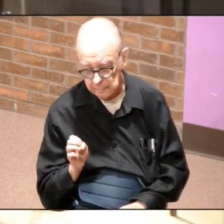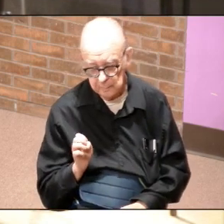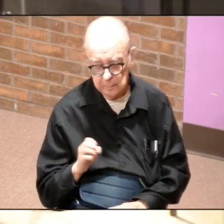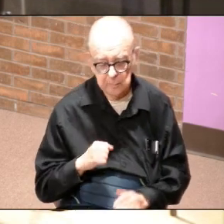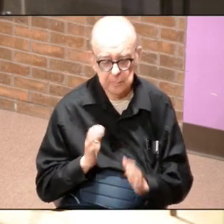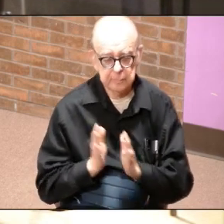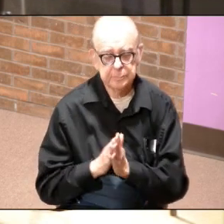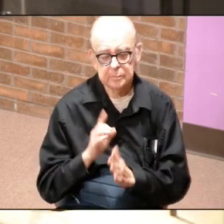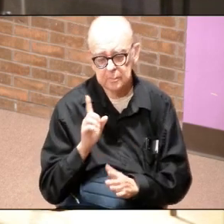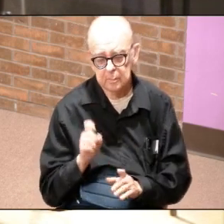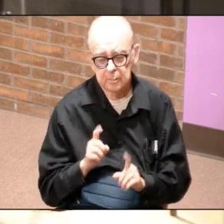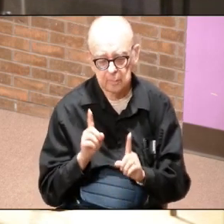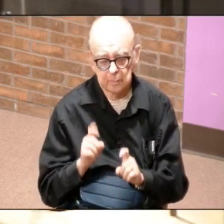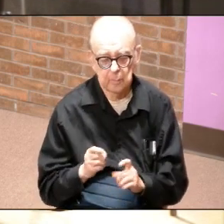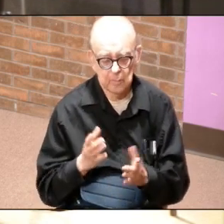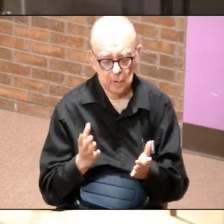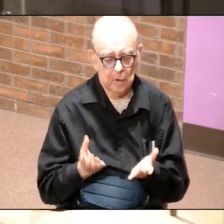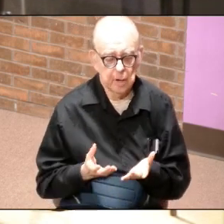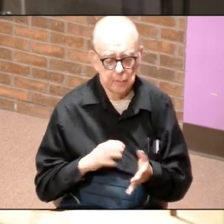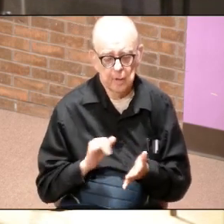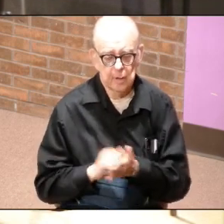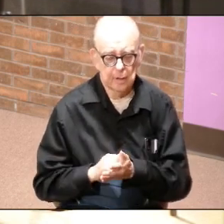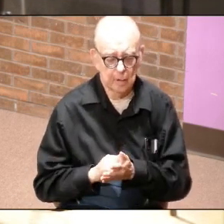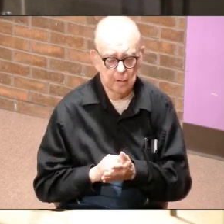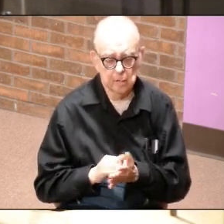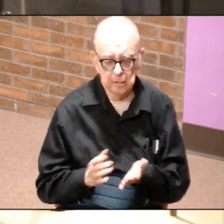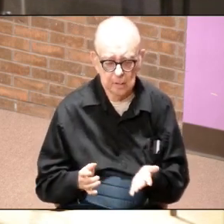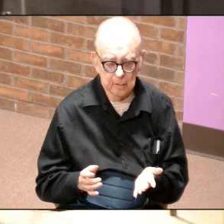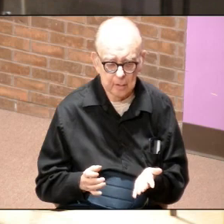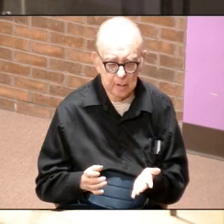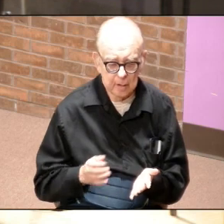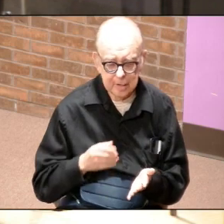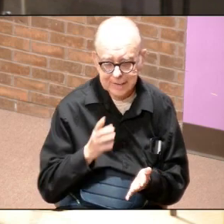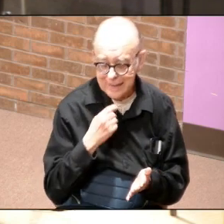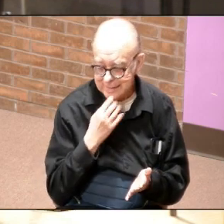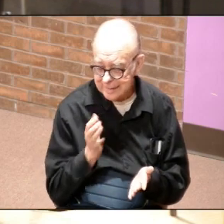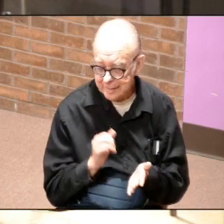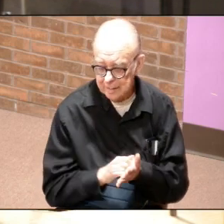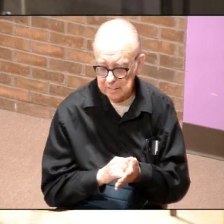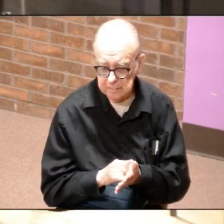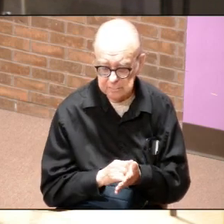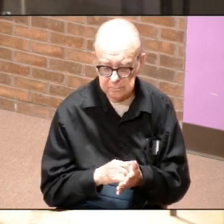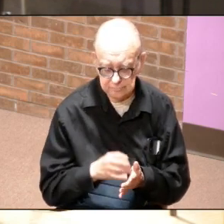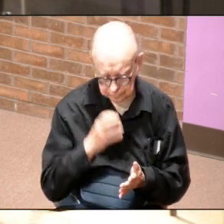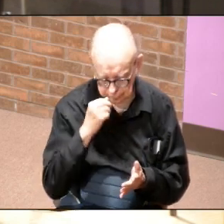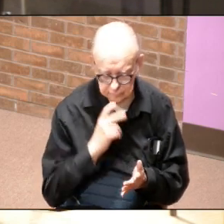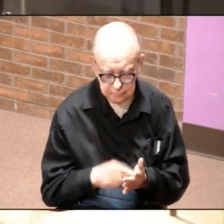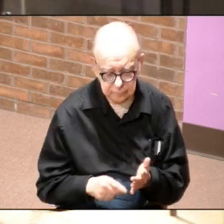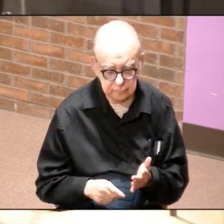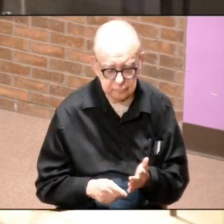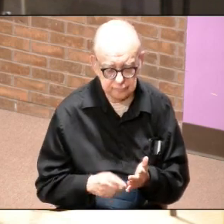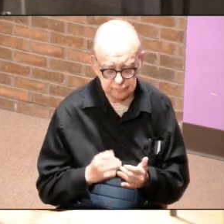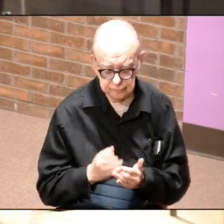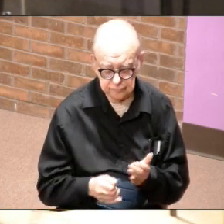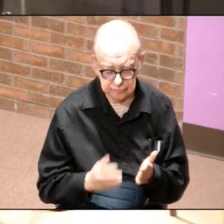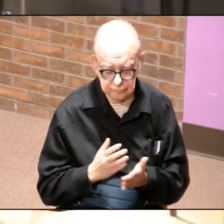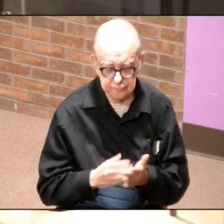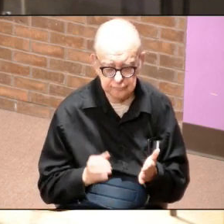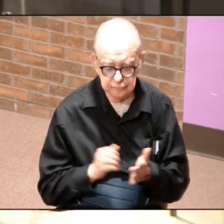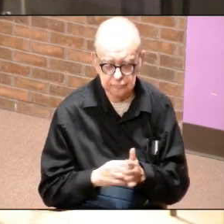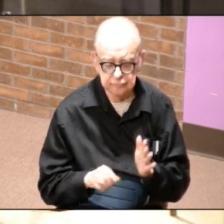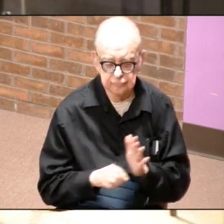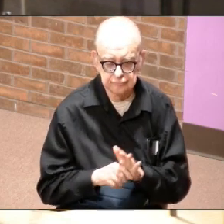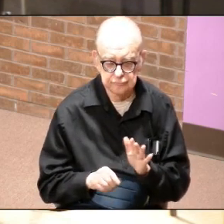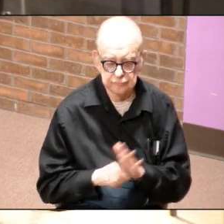And we're asking these questions. Why do you want this? And here's what he says. He finishes it up with the last part of the verse.